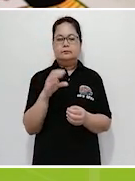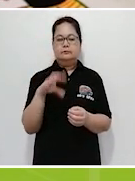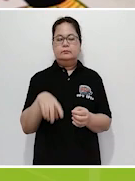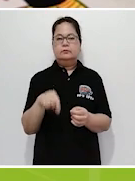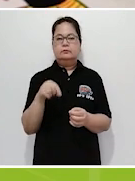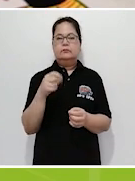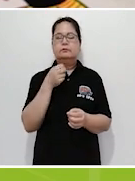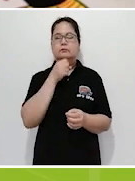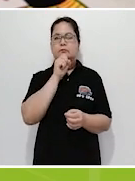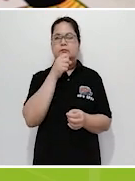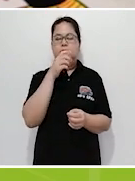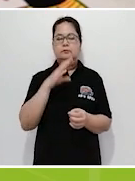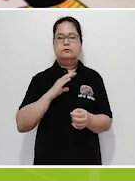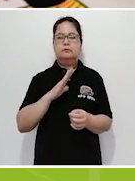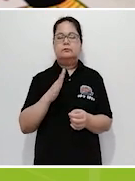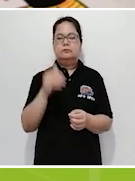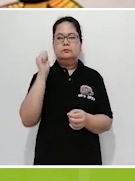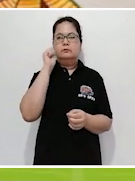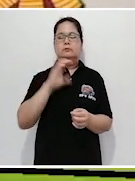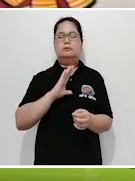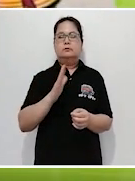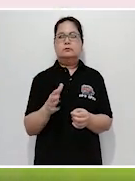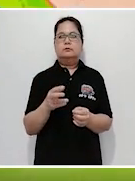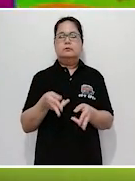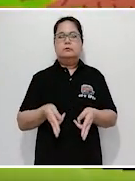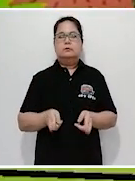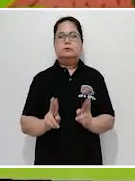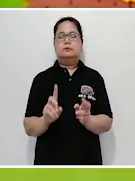by an old lady in the river.